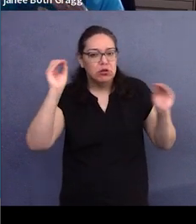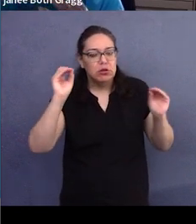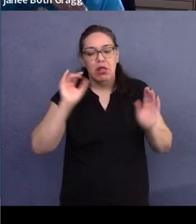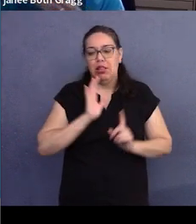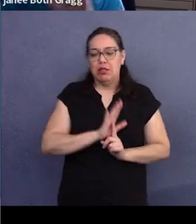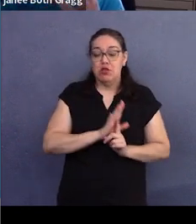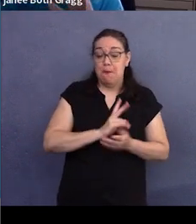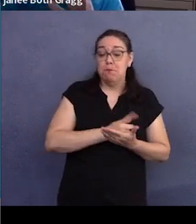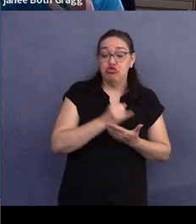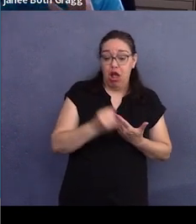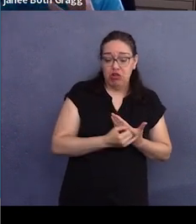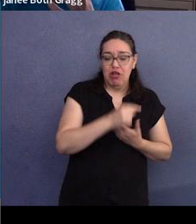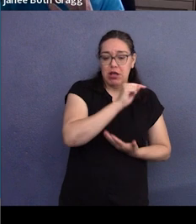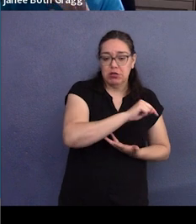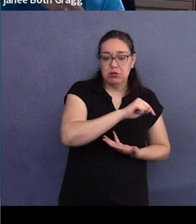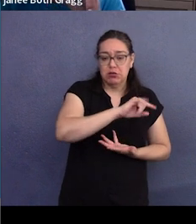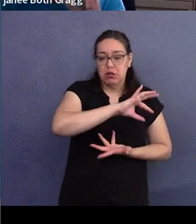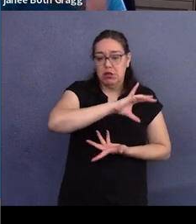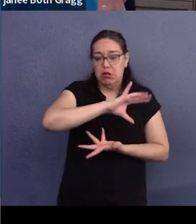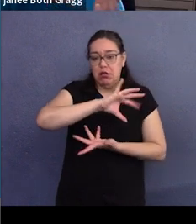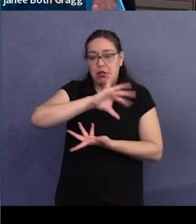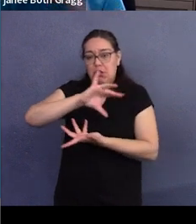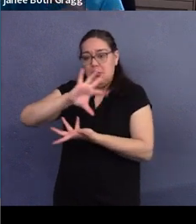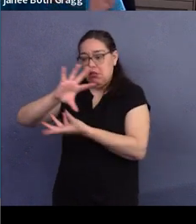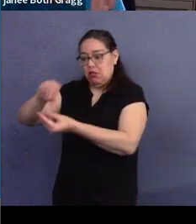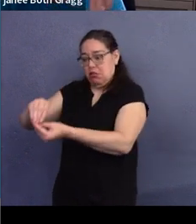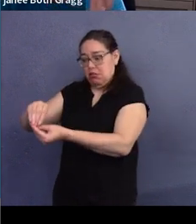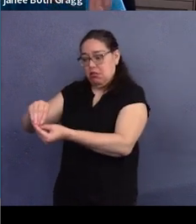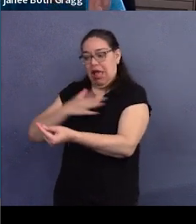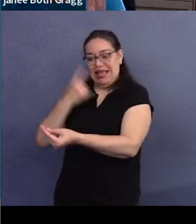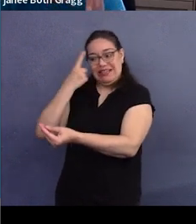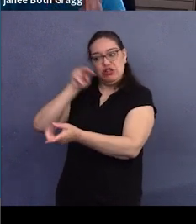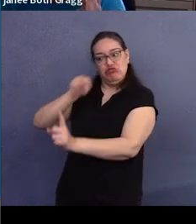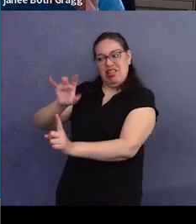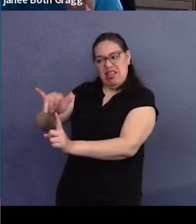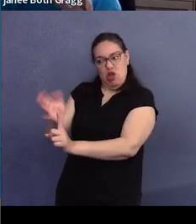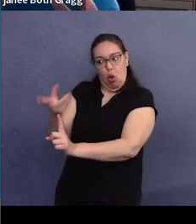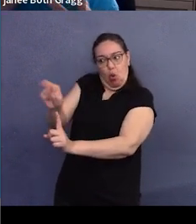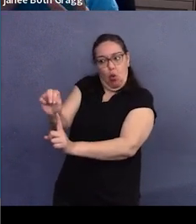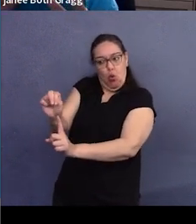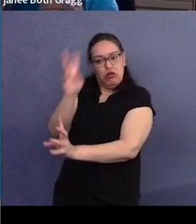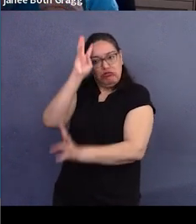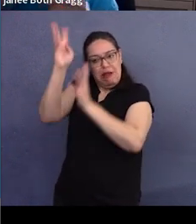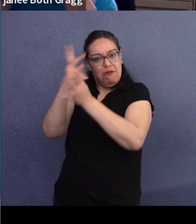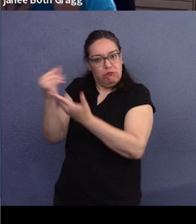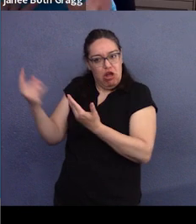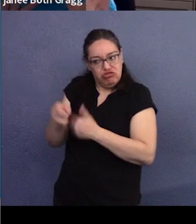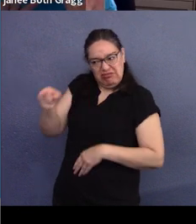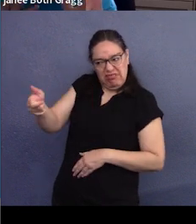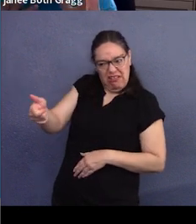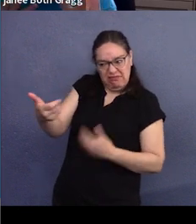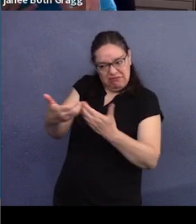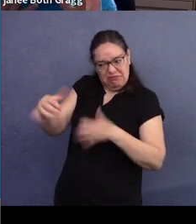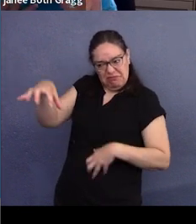projects will culminate in what I consider a creative project all of its own, right? Some of the